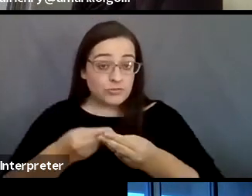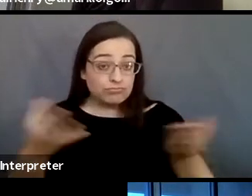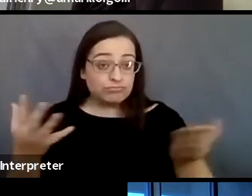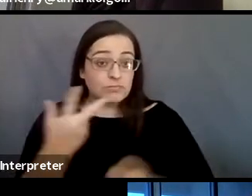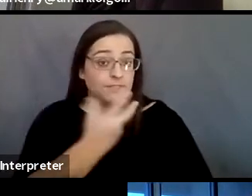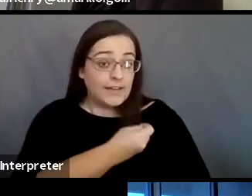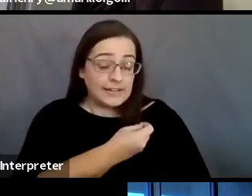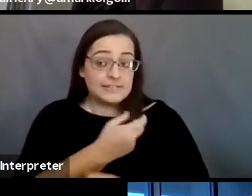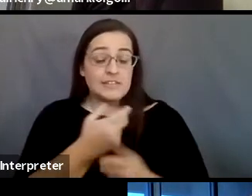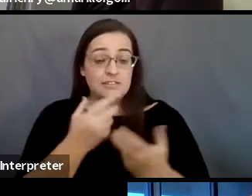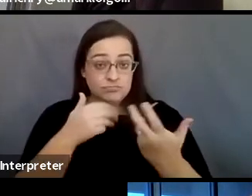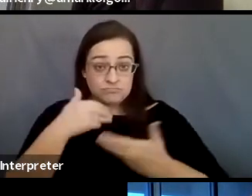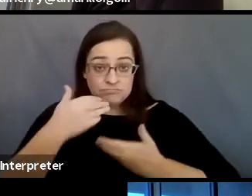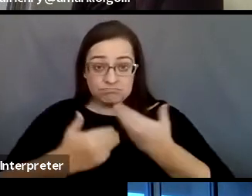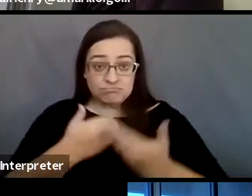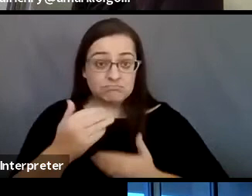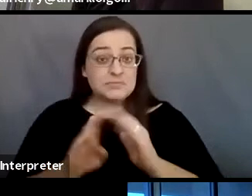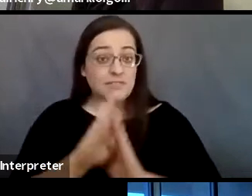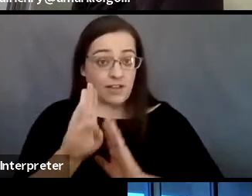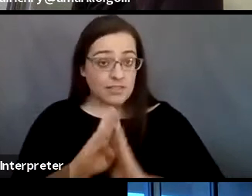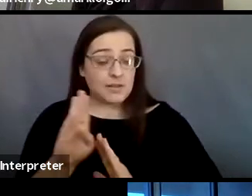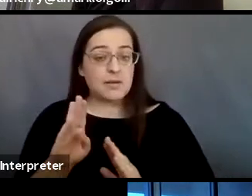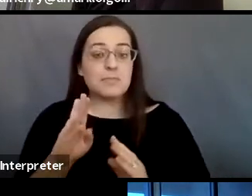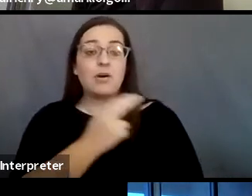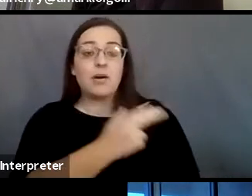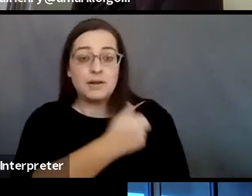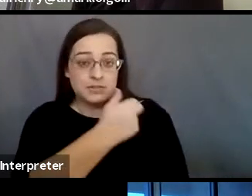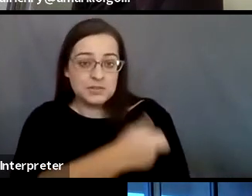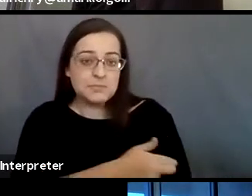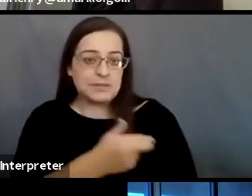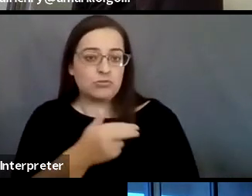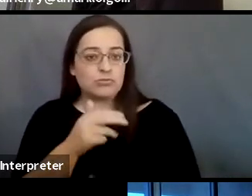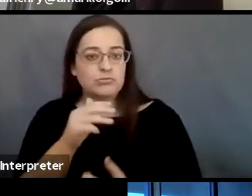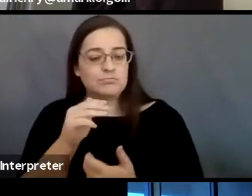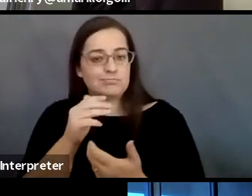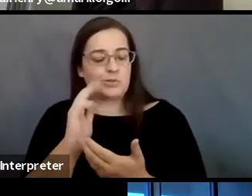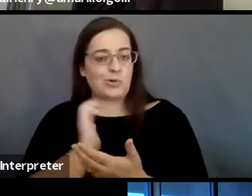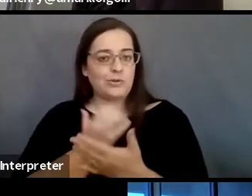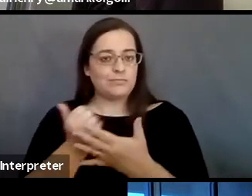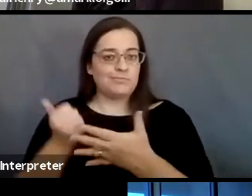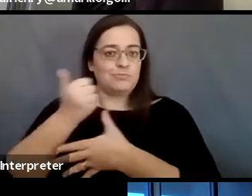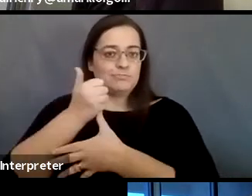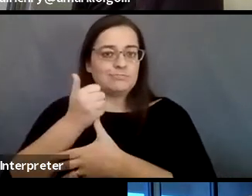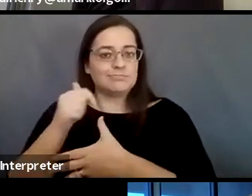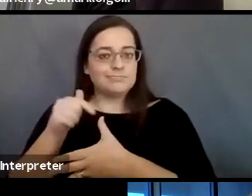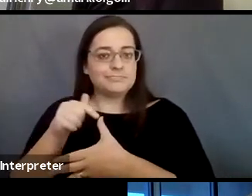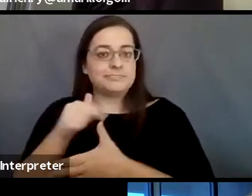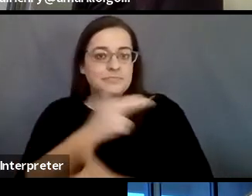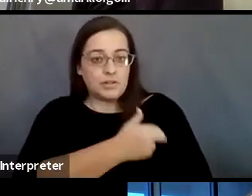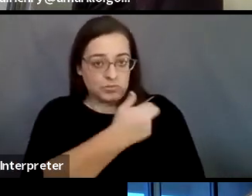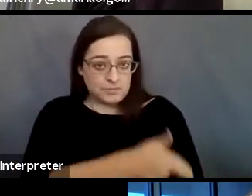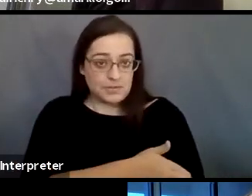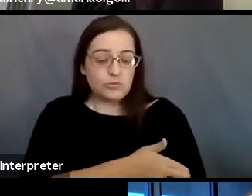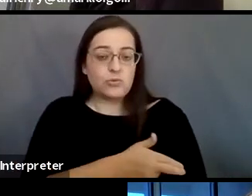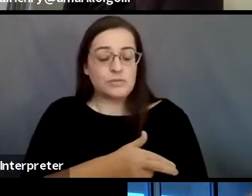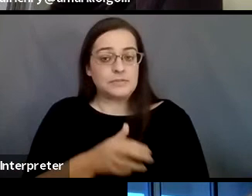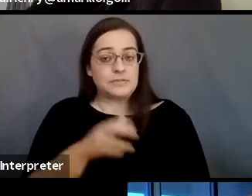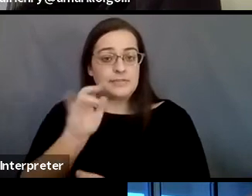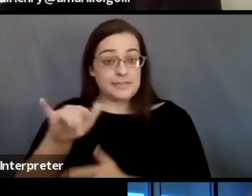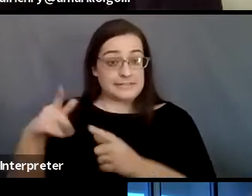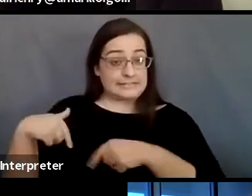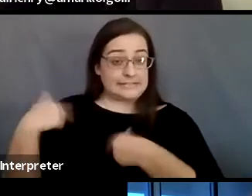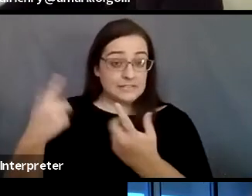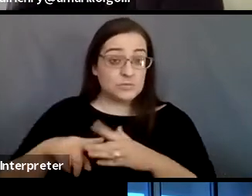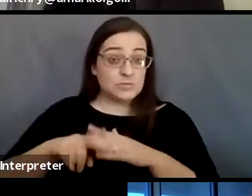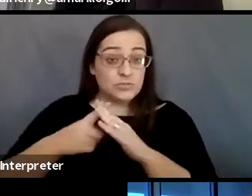shape. And as always, our hospitals are the priorities. Since this started, what we've always stressed